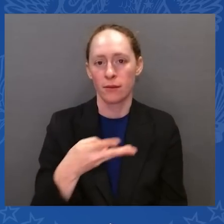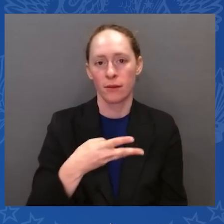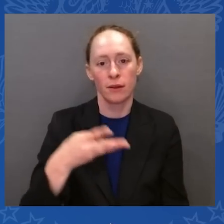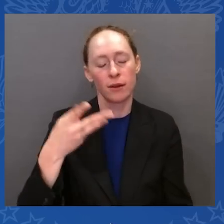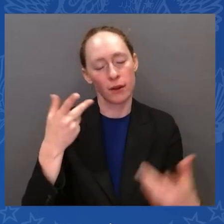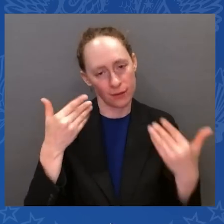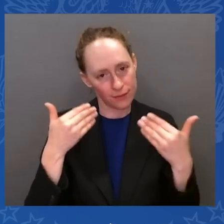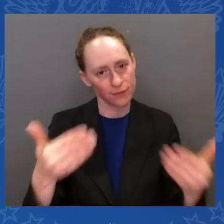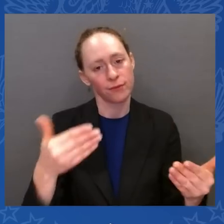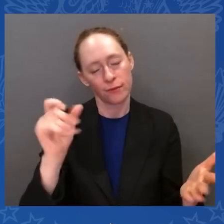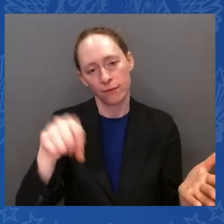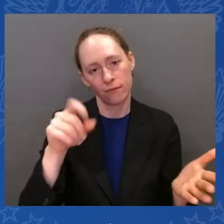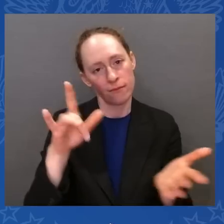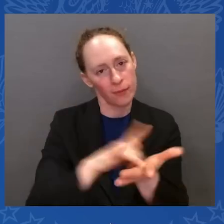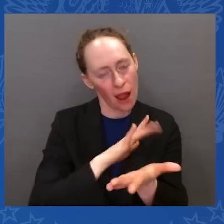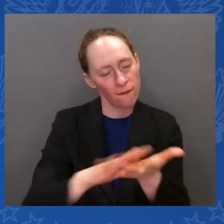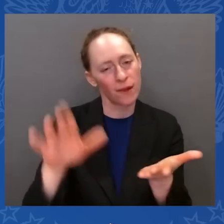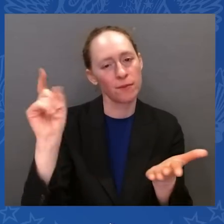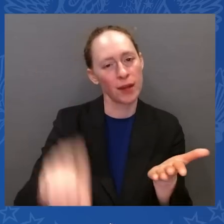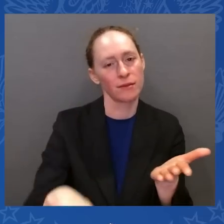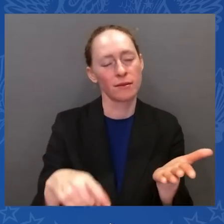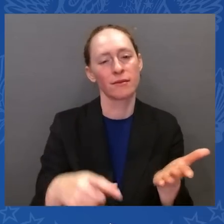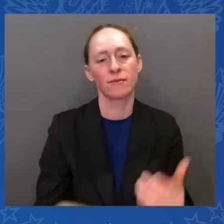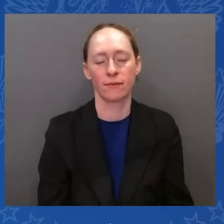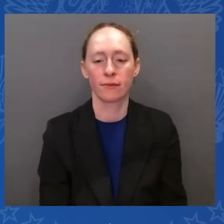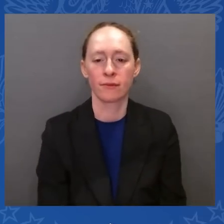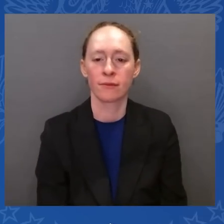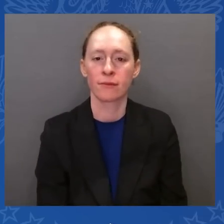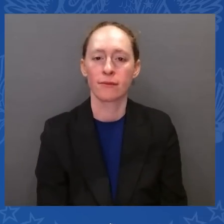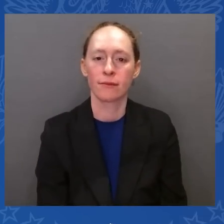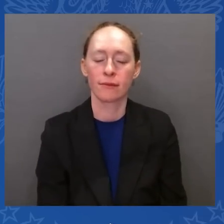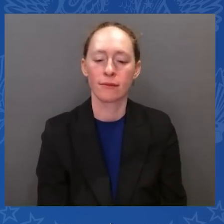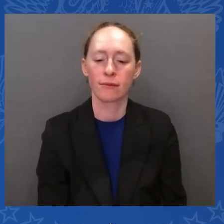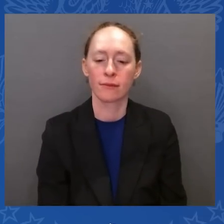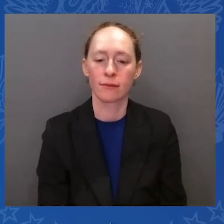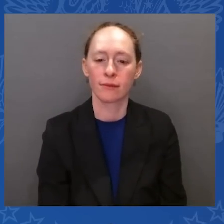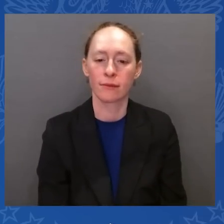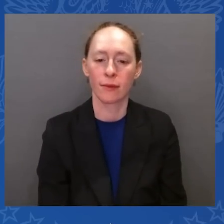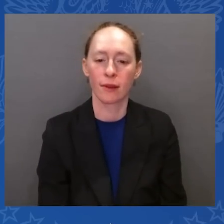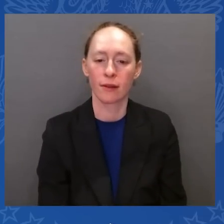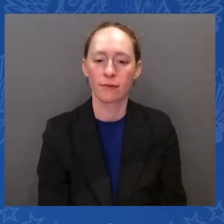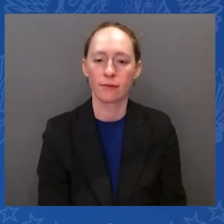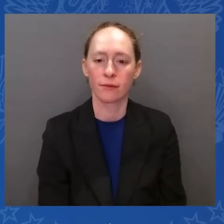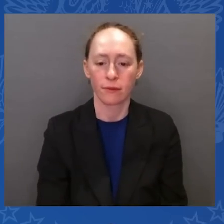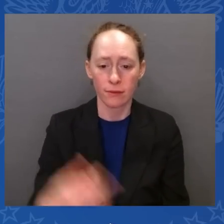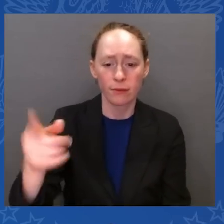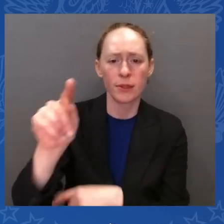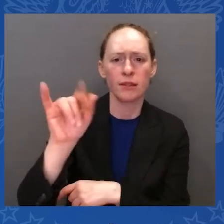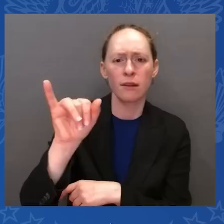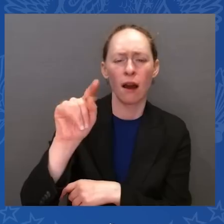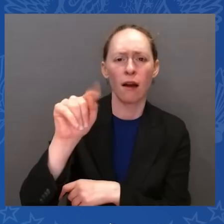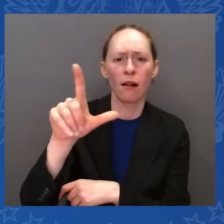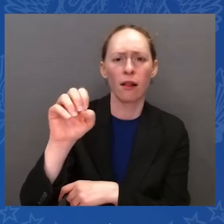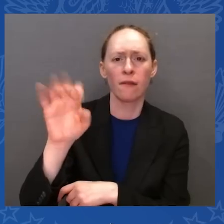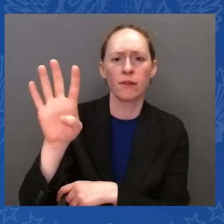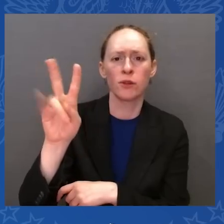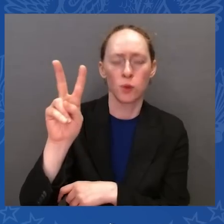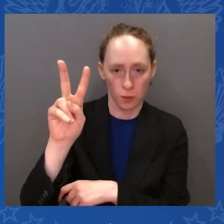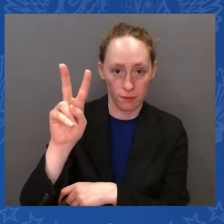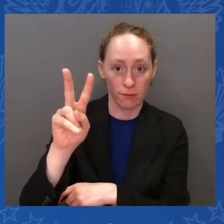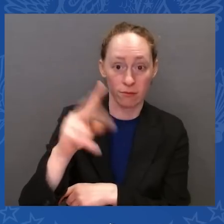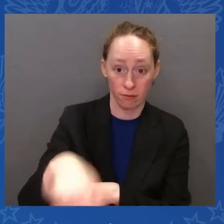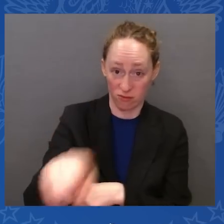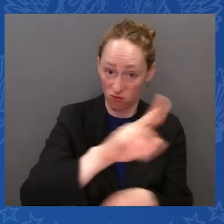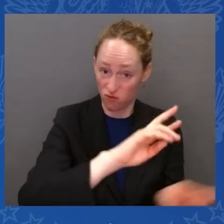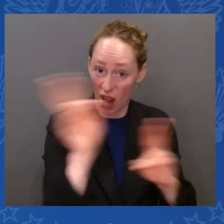sense that everyone agreed that deficit defaulting the debt is off the table. Last one,